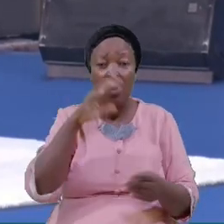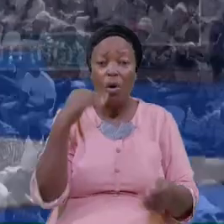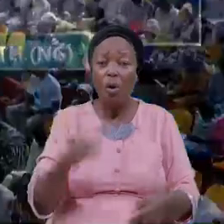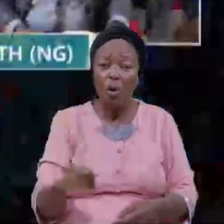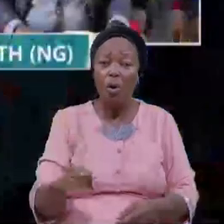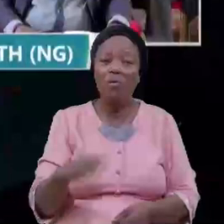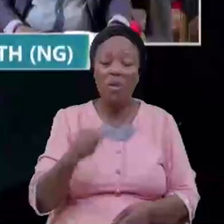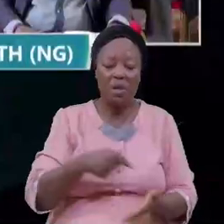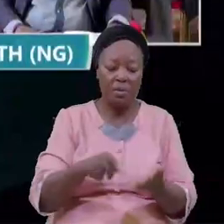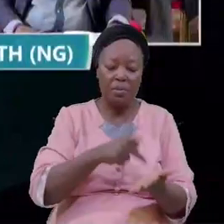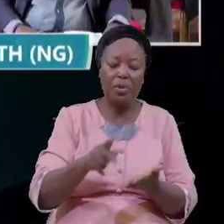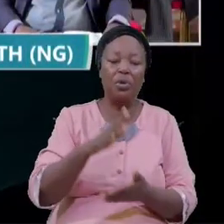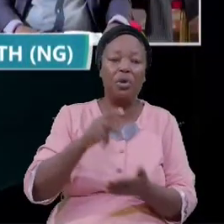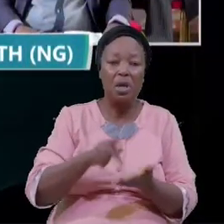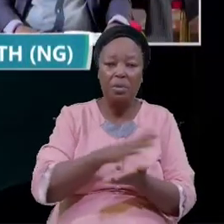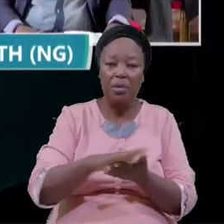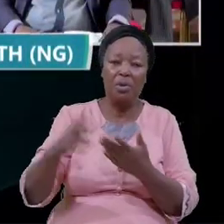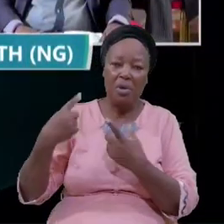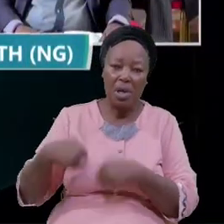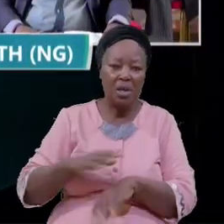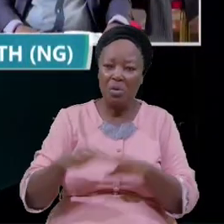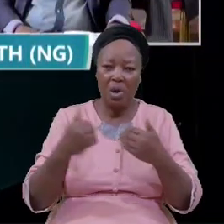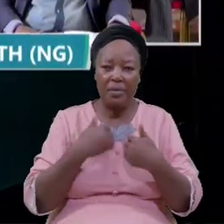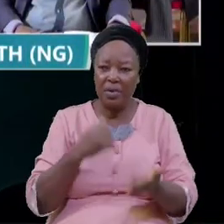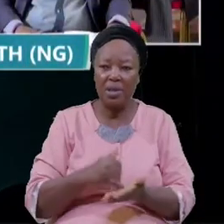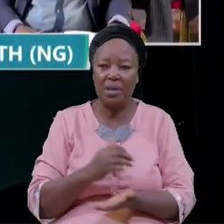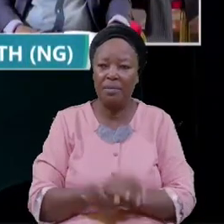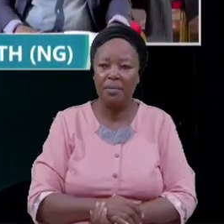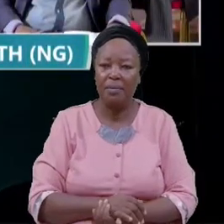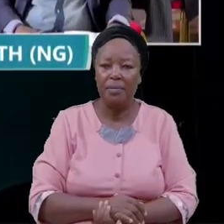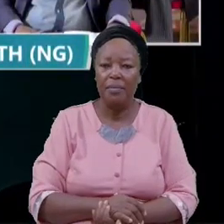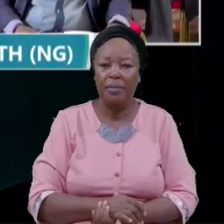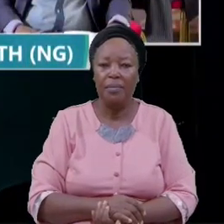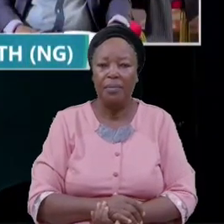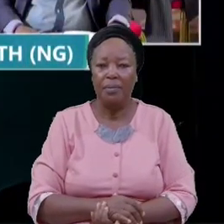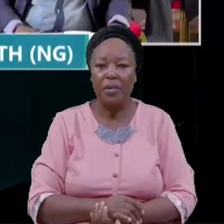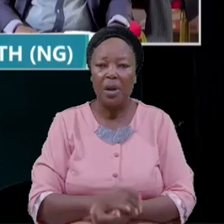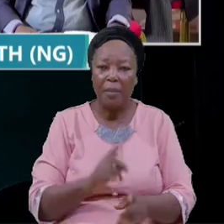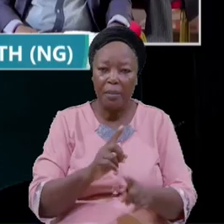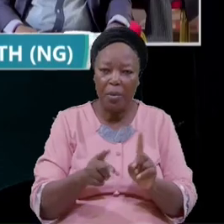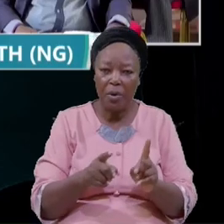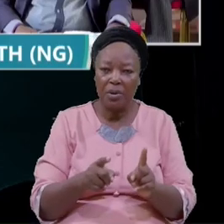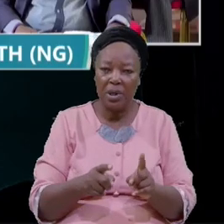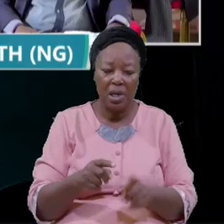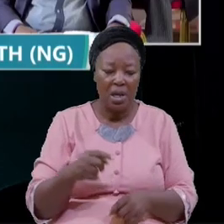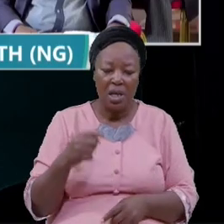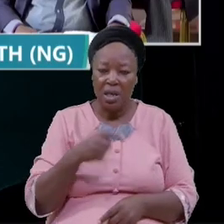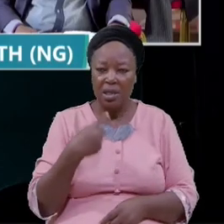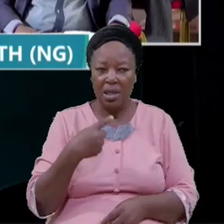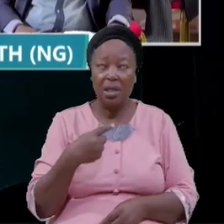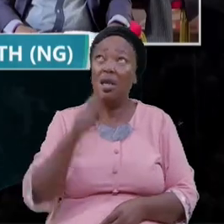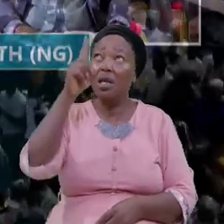heart. Ceux-là qui disent qu'ils sont des croyants aujourd'hui n'ont pas la provision et la possession de ce pas. He put no difference